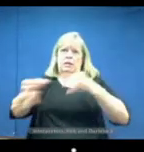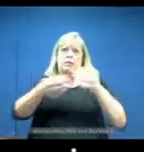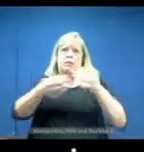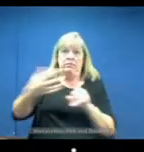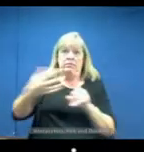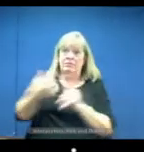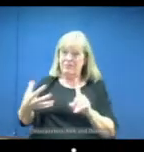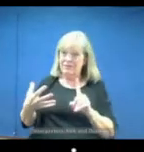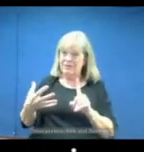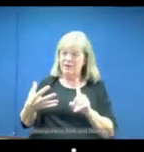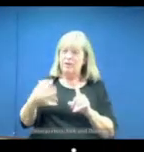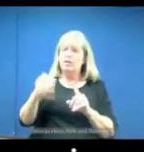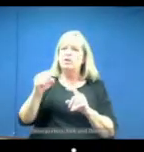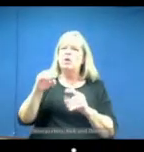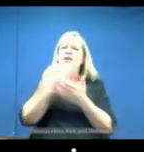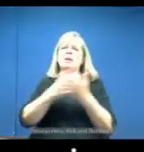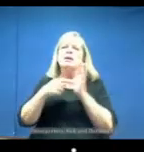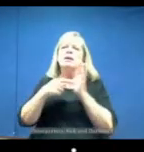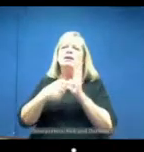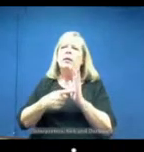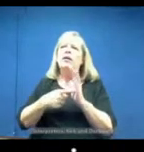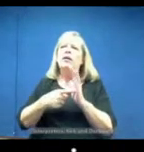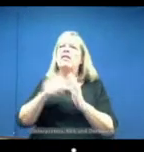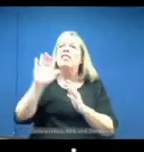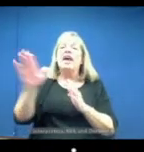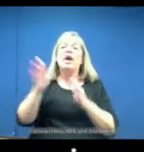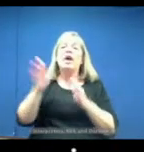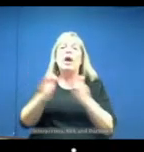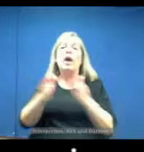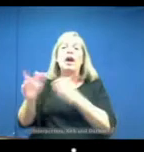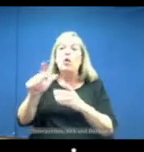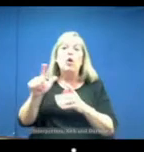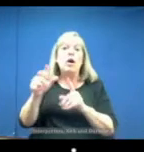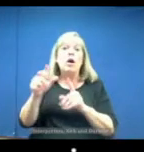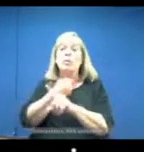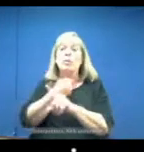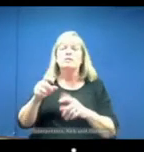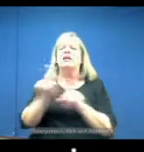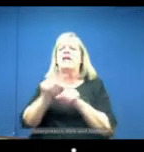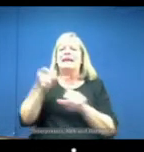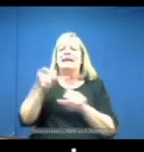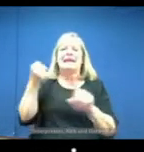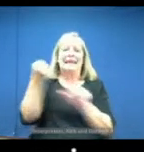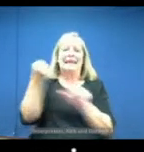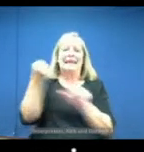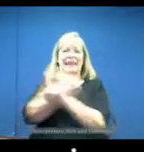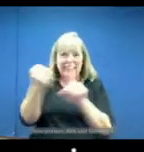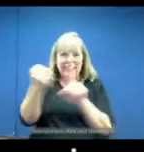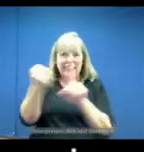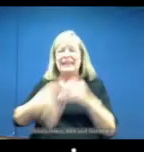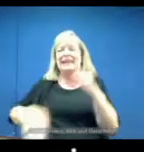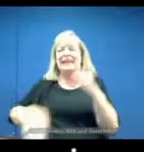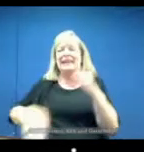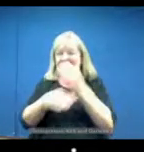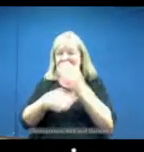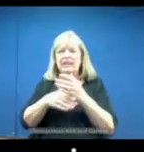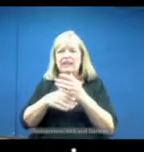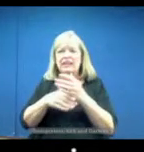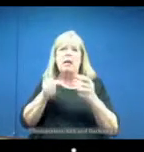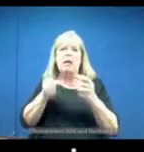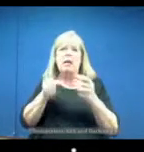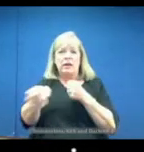So examples of abusive techniques include hitting, kicking, and punching.